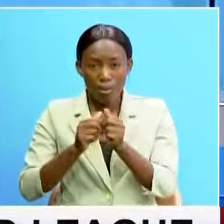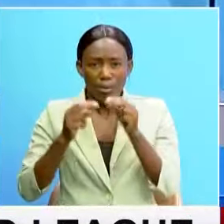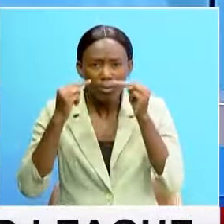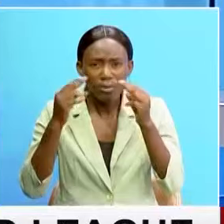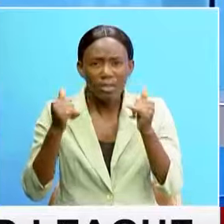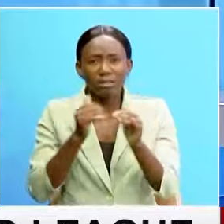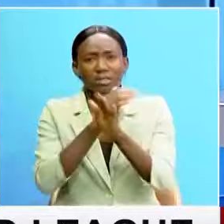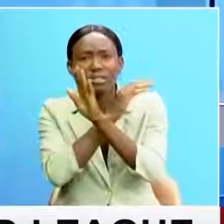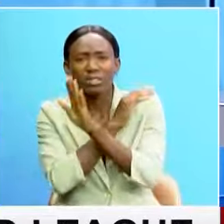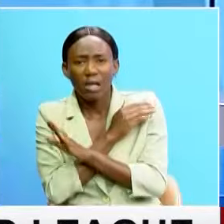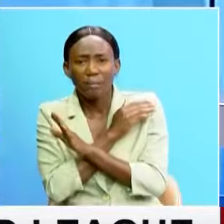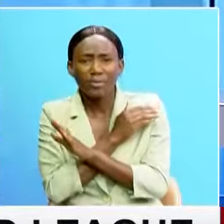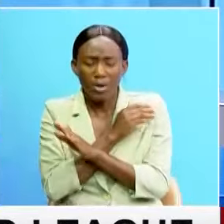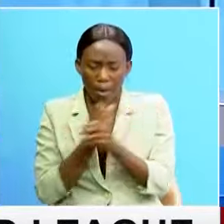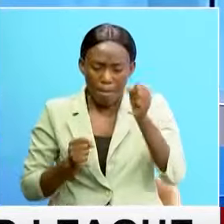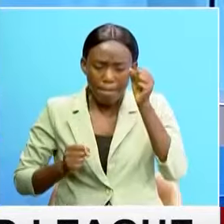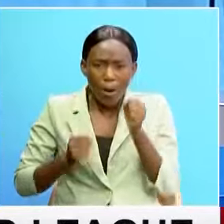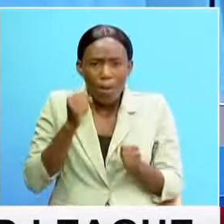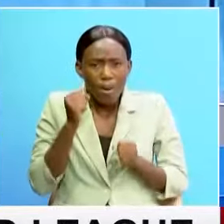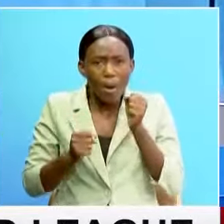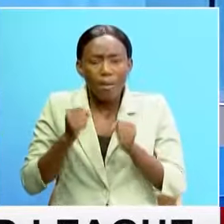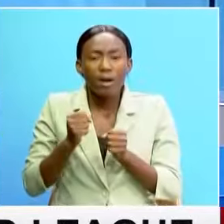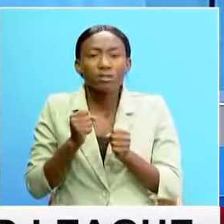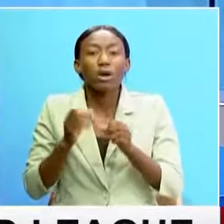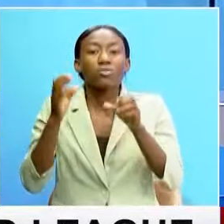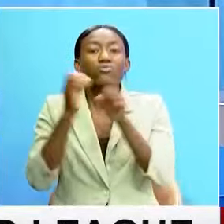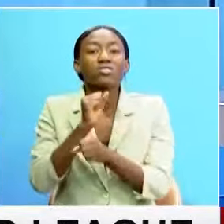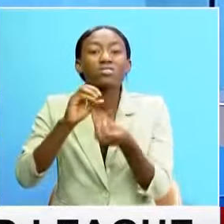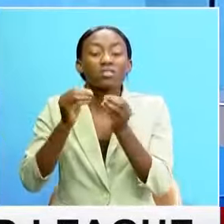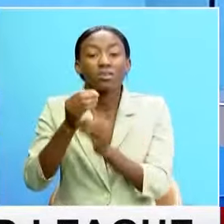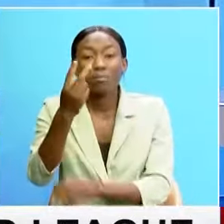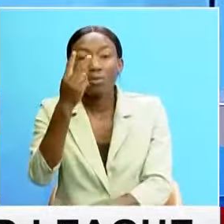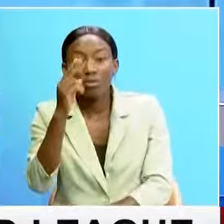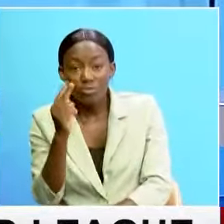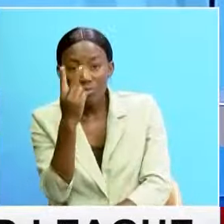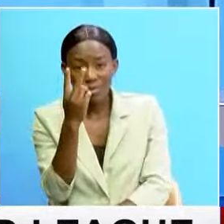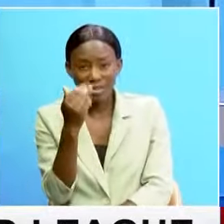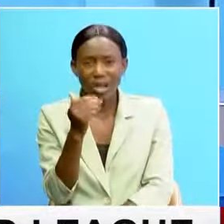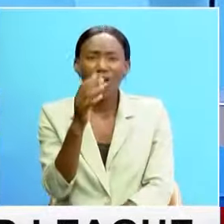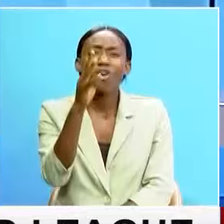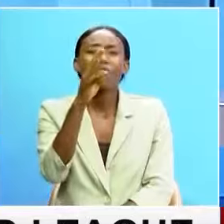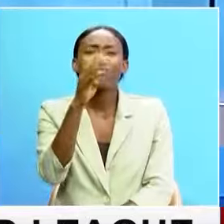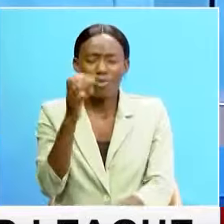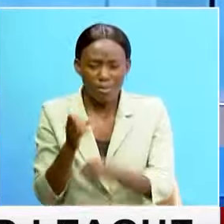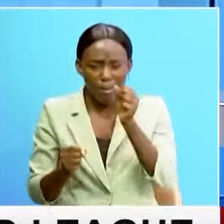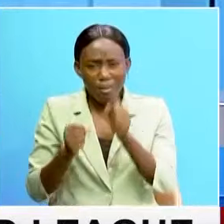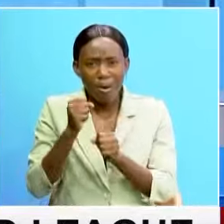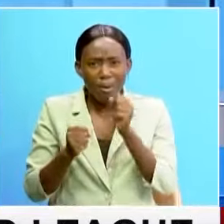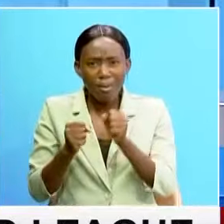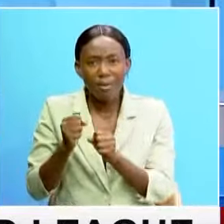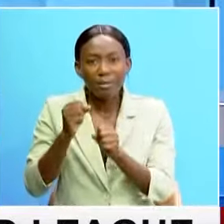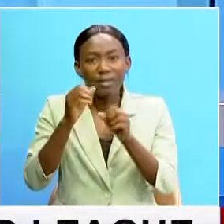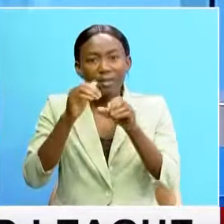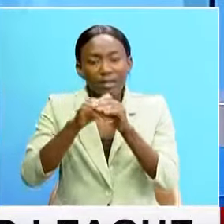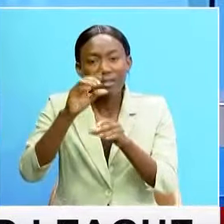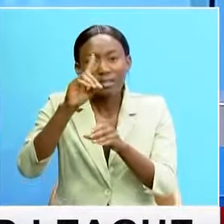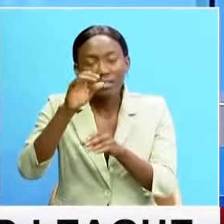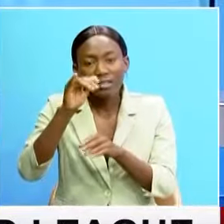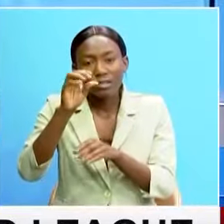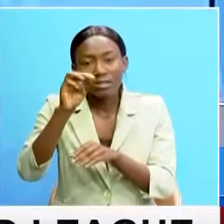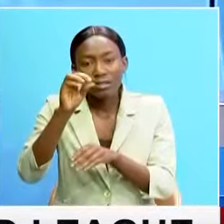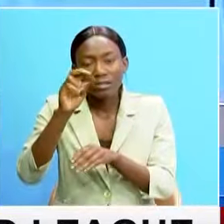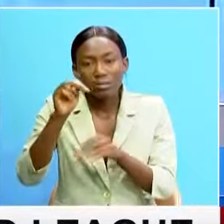bronze medalist Muzala Samkonga finished second in the 400 meters at the Luanseng Diamond League held